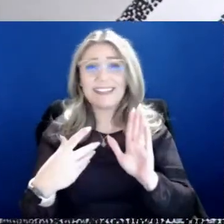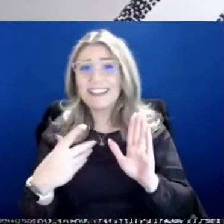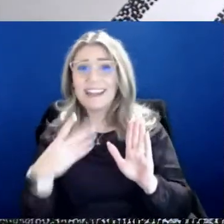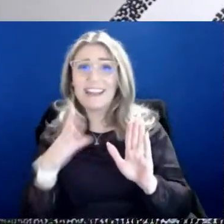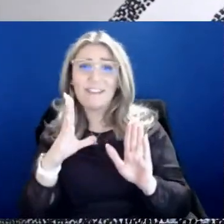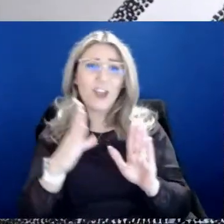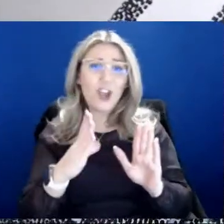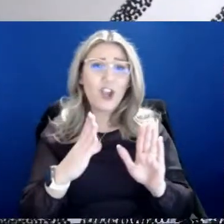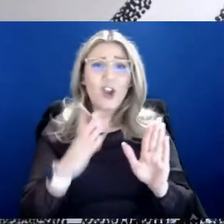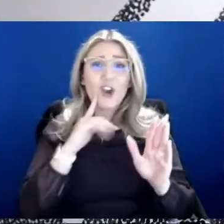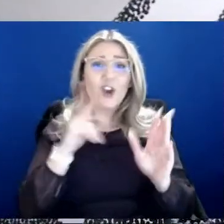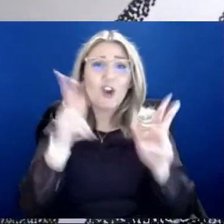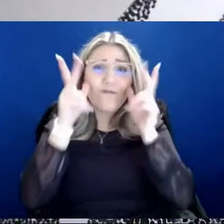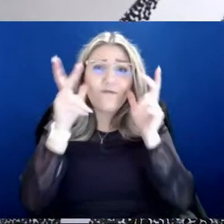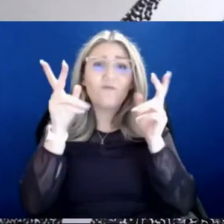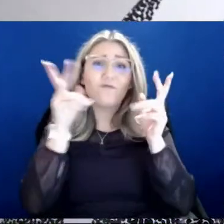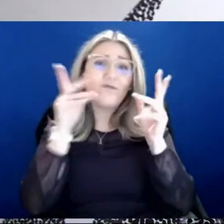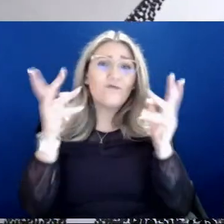be heard.